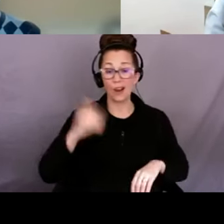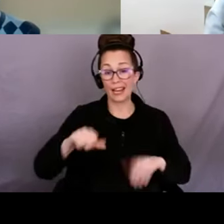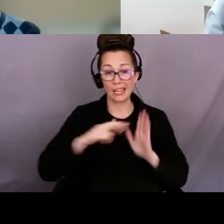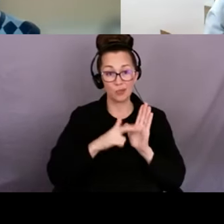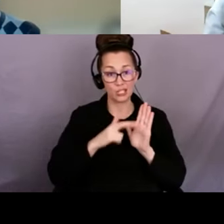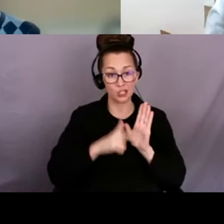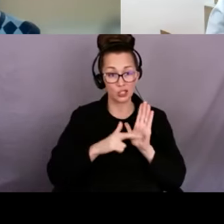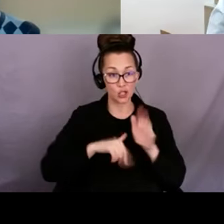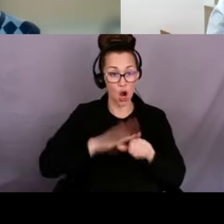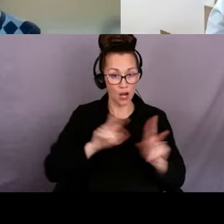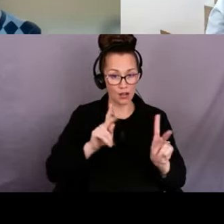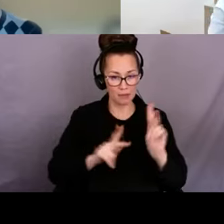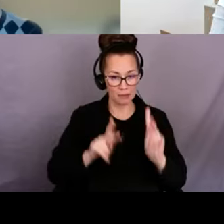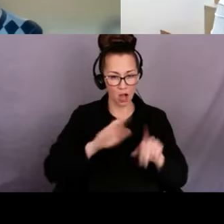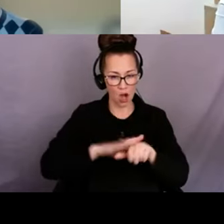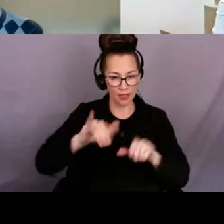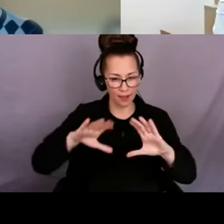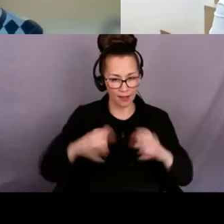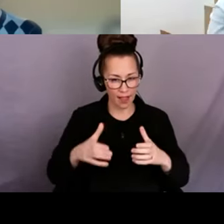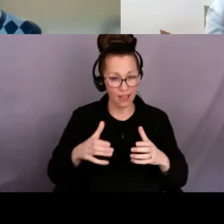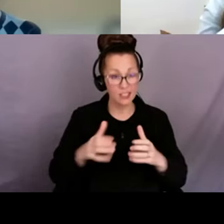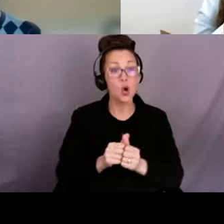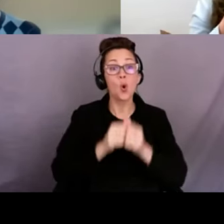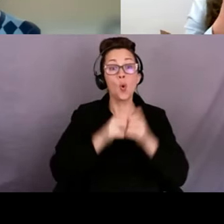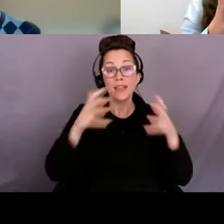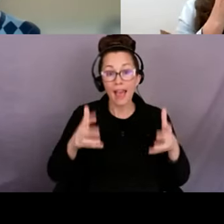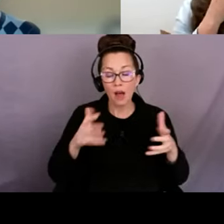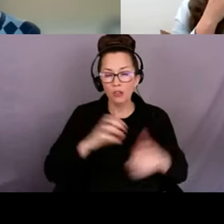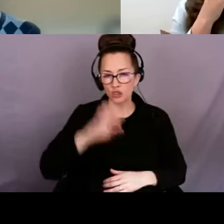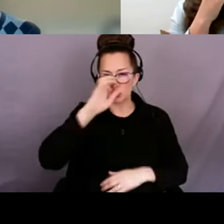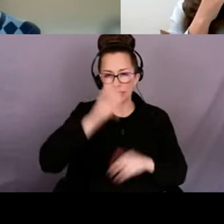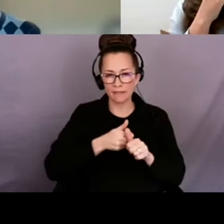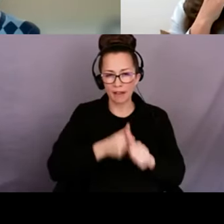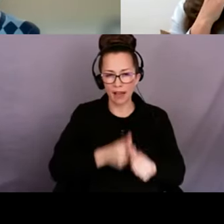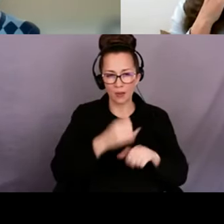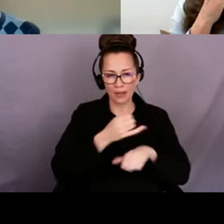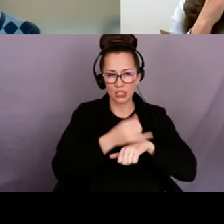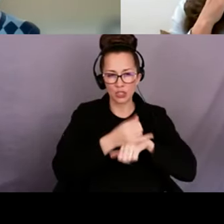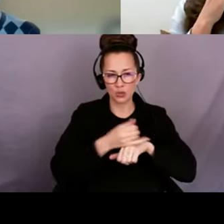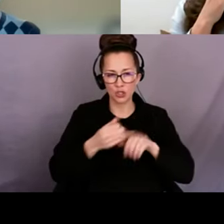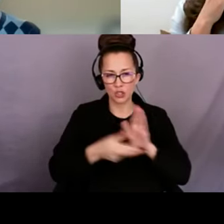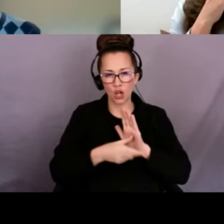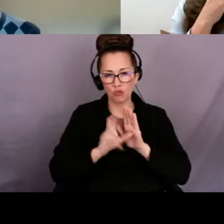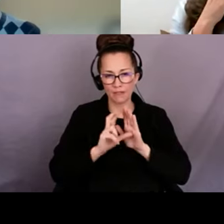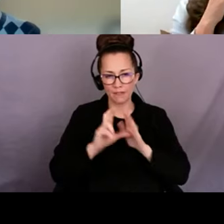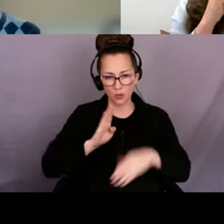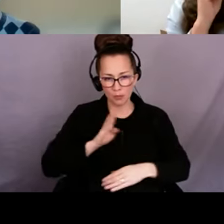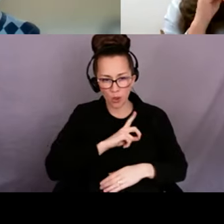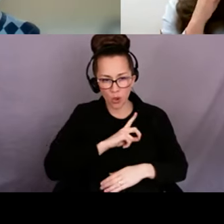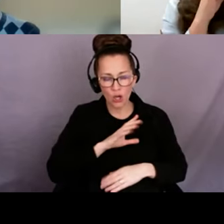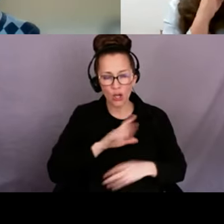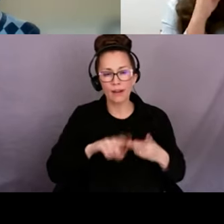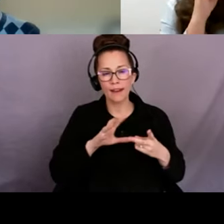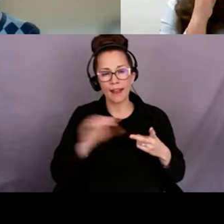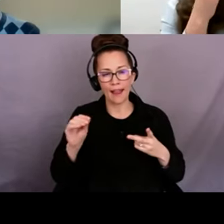activity performed on the class without strict adherence to institutional review boards and consent of